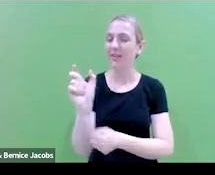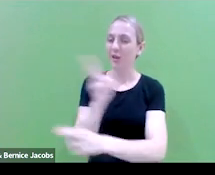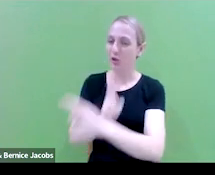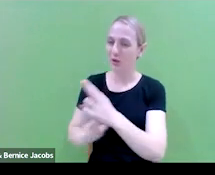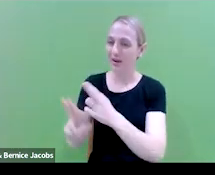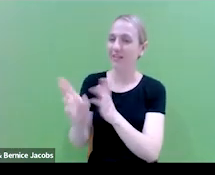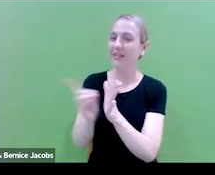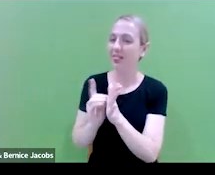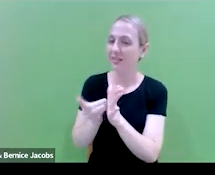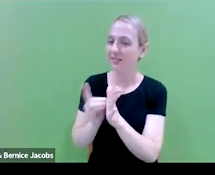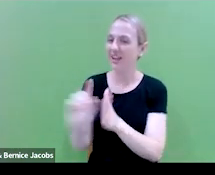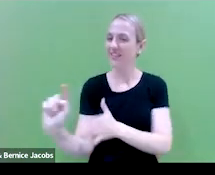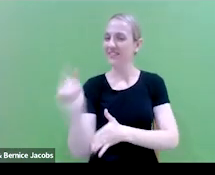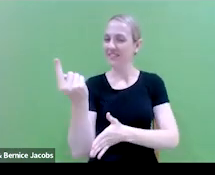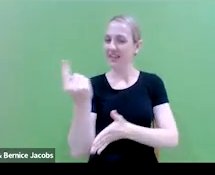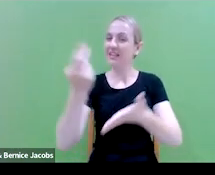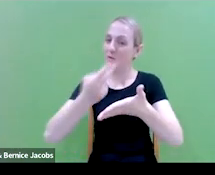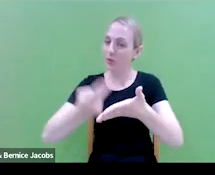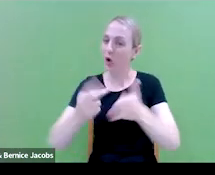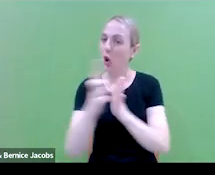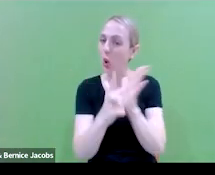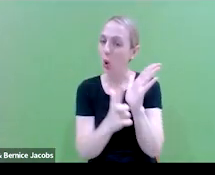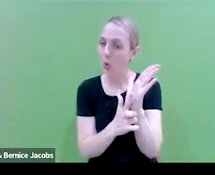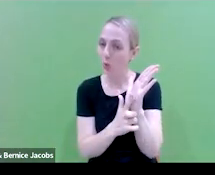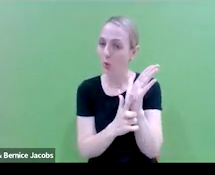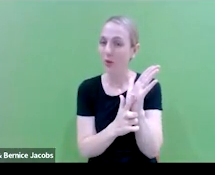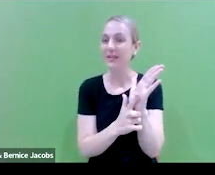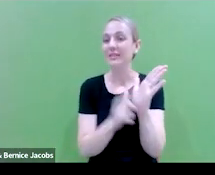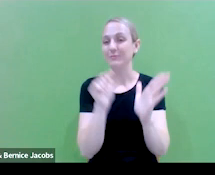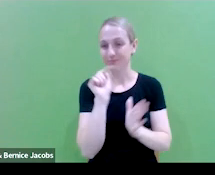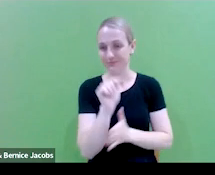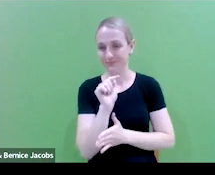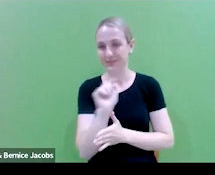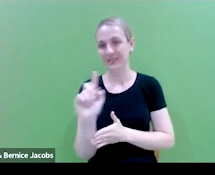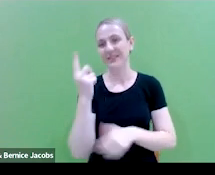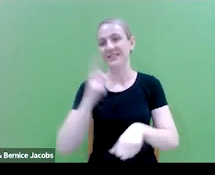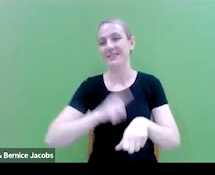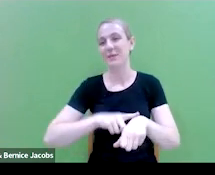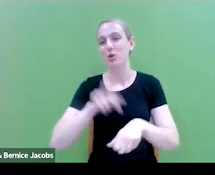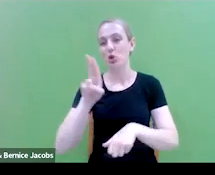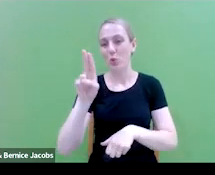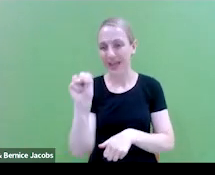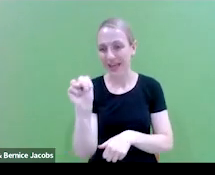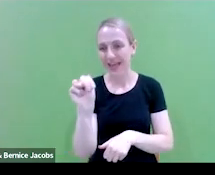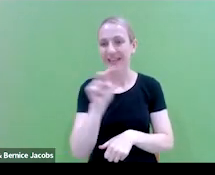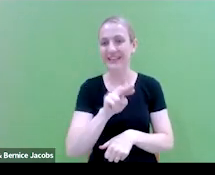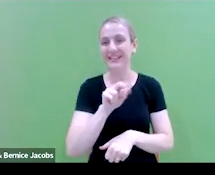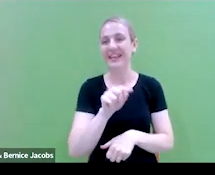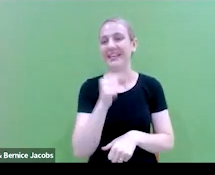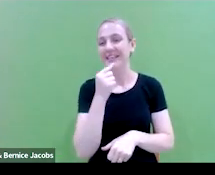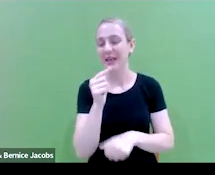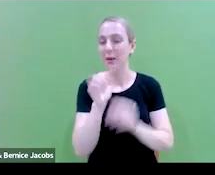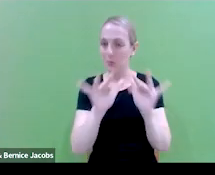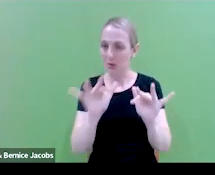design was first written in legislation in this piece of work. So the United Nations Convention on the Rights of Persons with